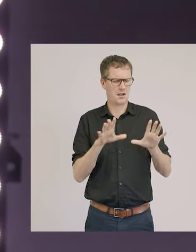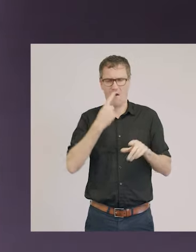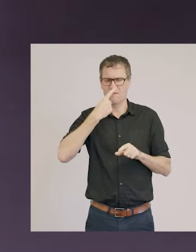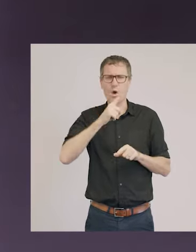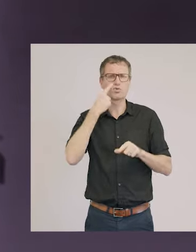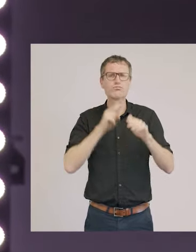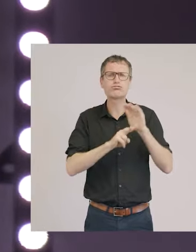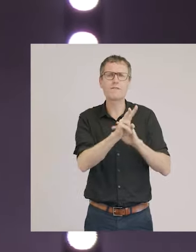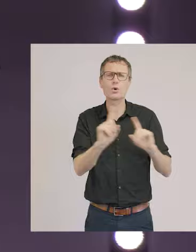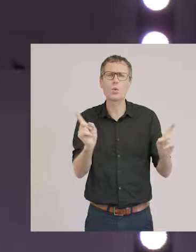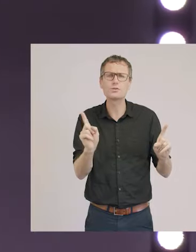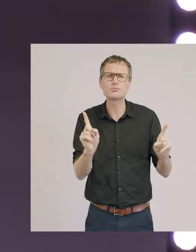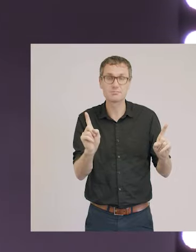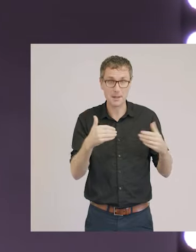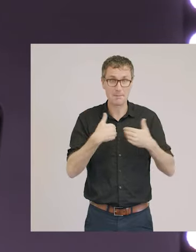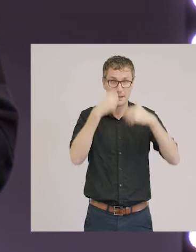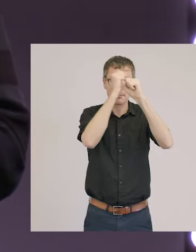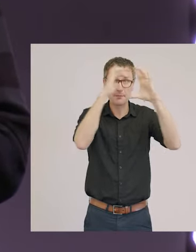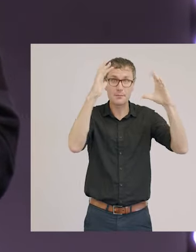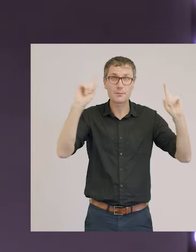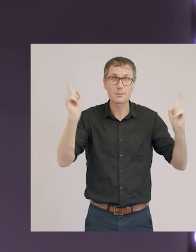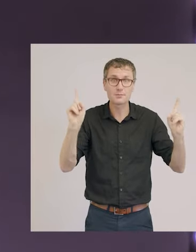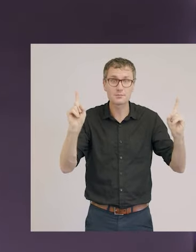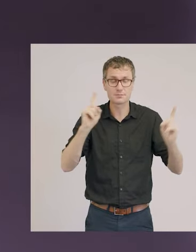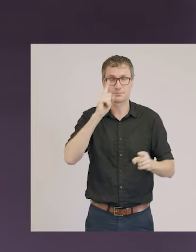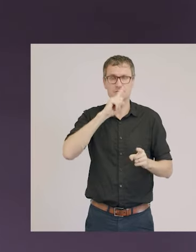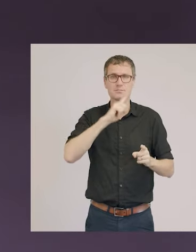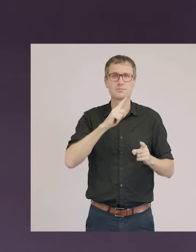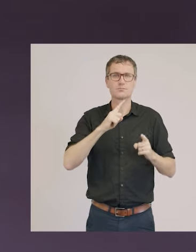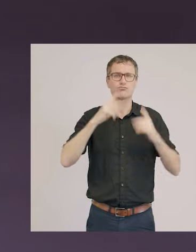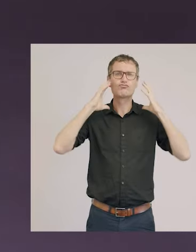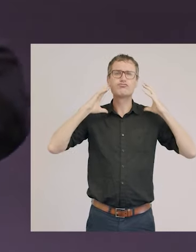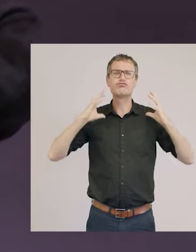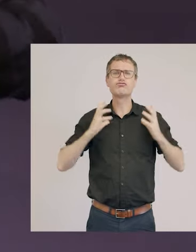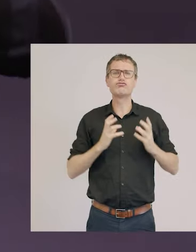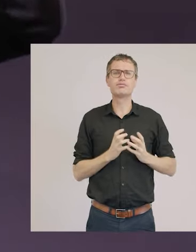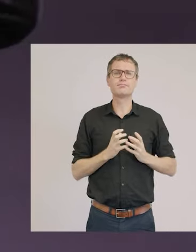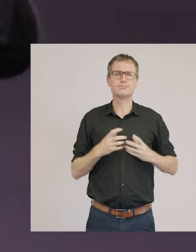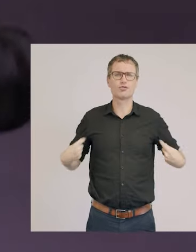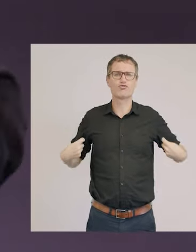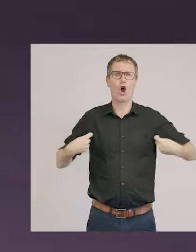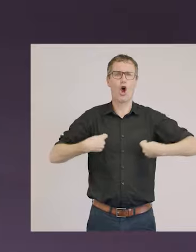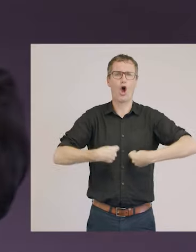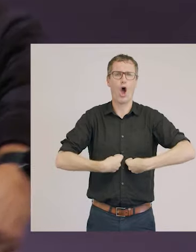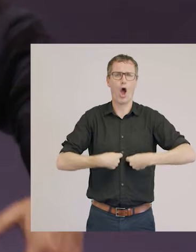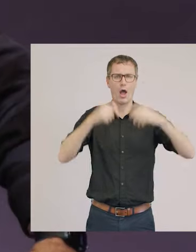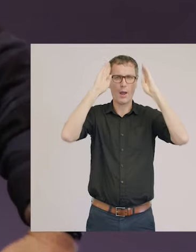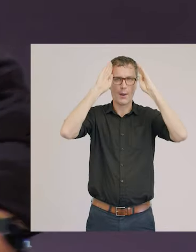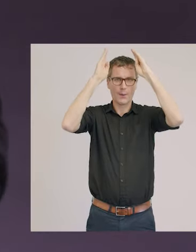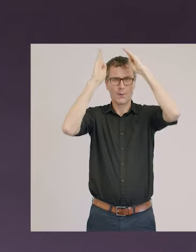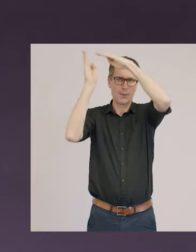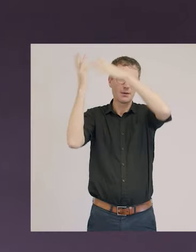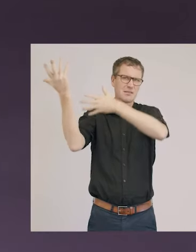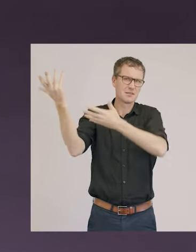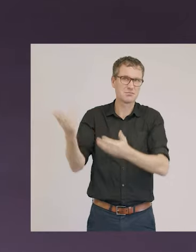false prophet look like? And I must admit, the thing that comes into my mind is, you know, a person with sort of a long beard and a